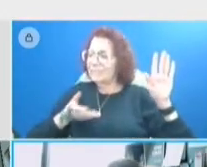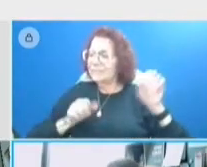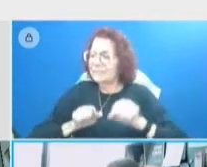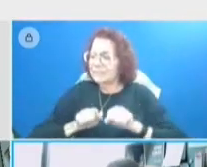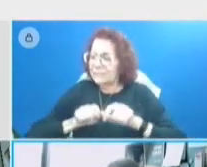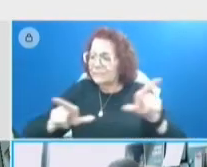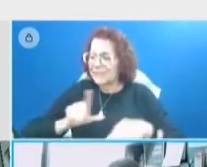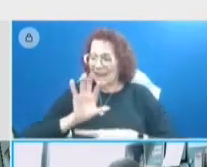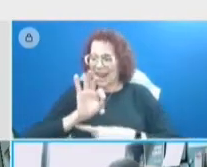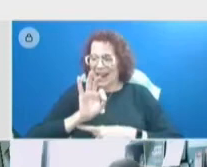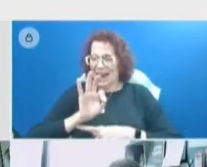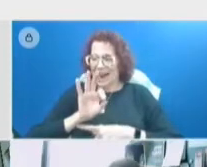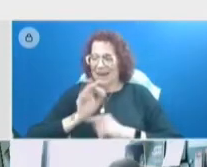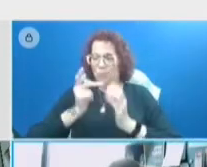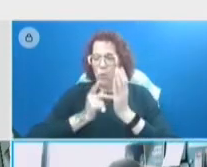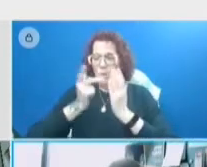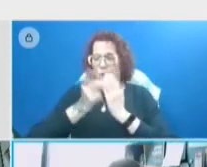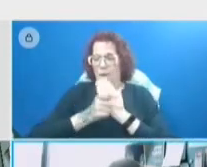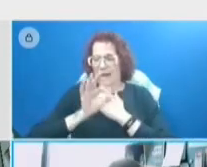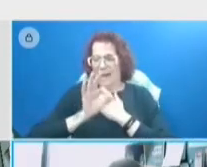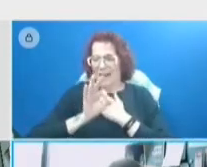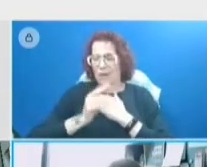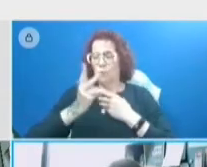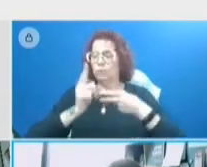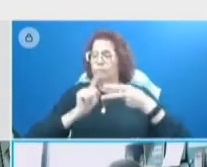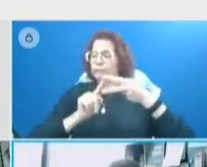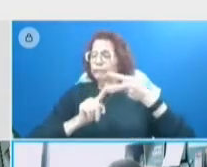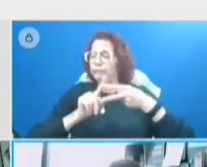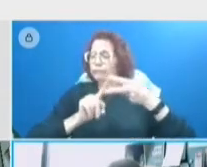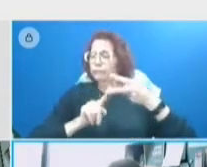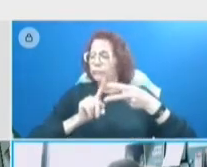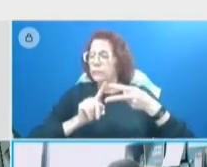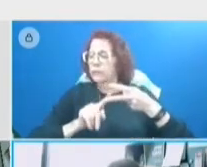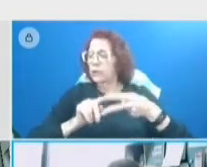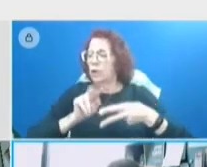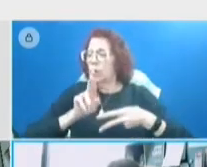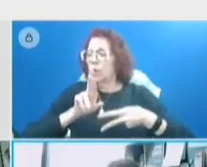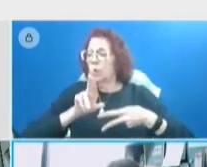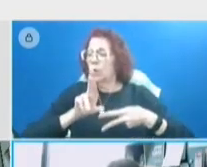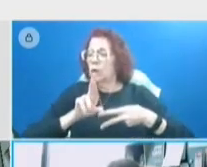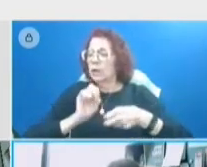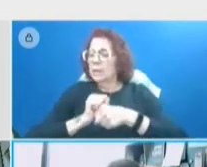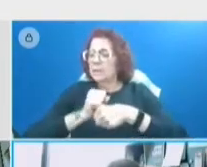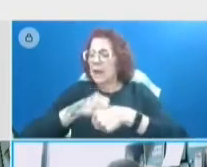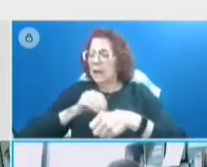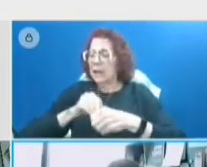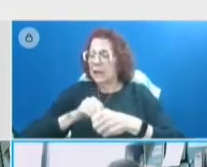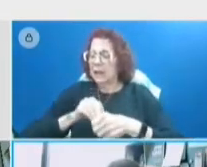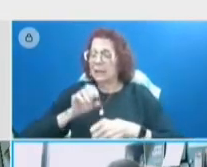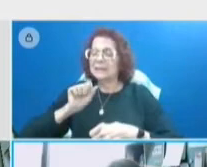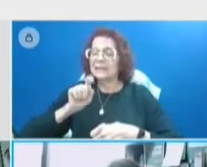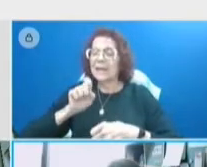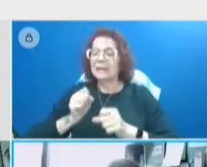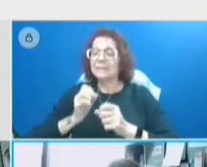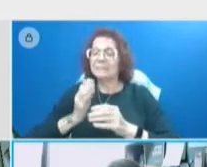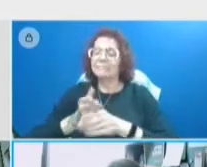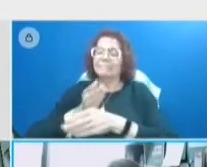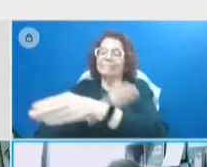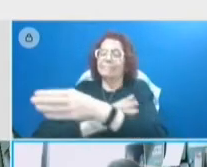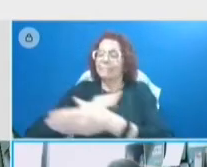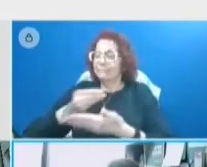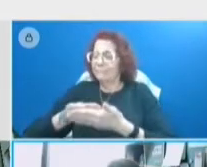2 grant programs were reappropriated in the state budget. The reappropriations were for the aid to localities early